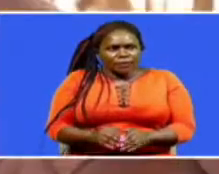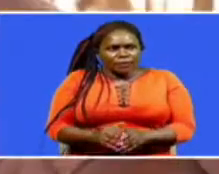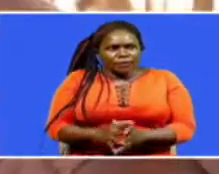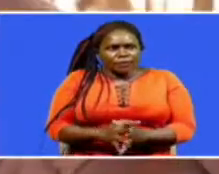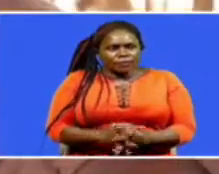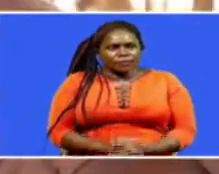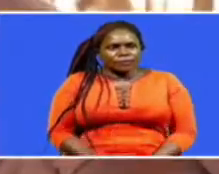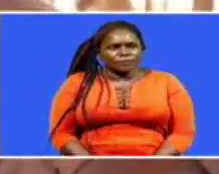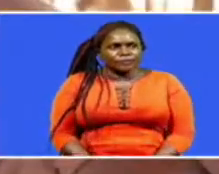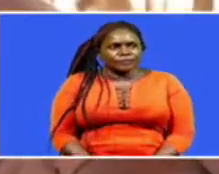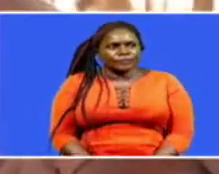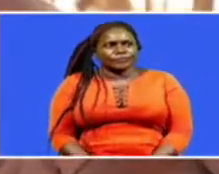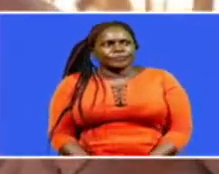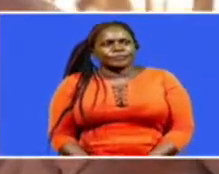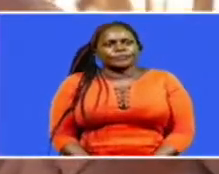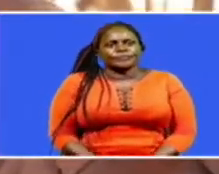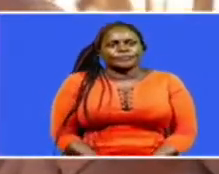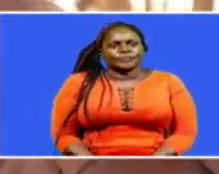tena.